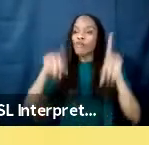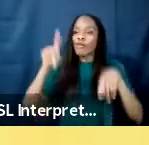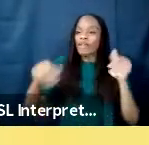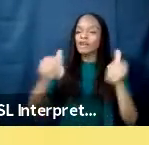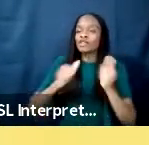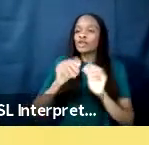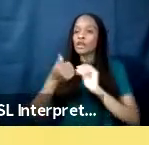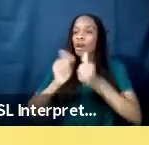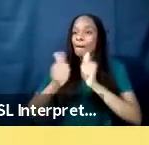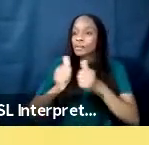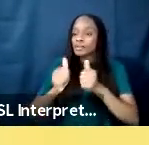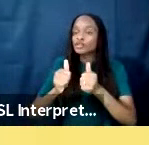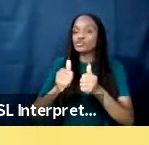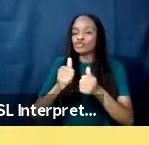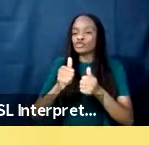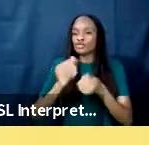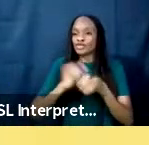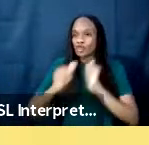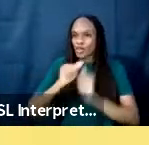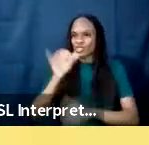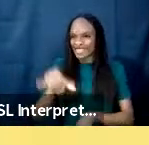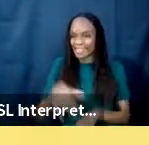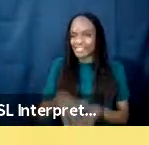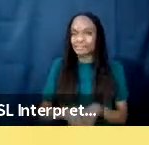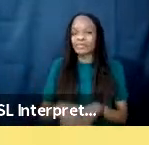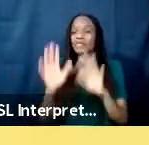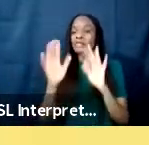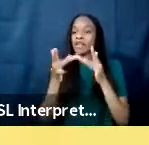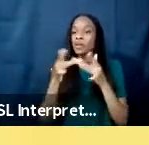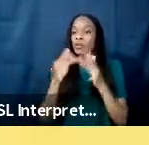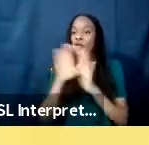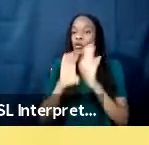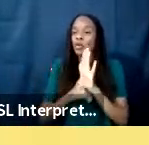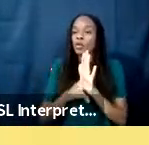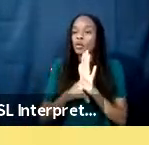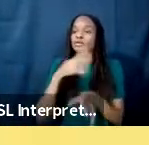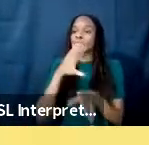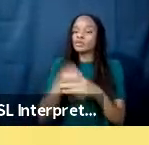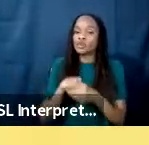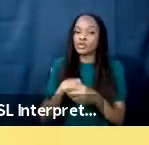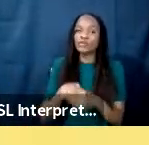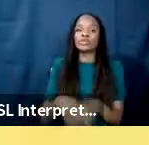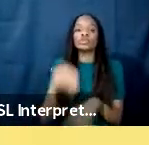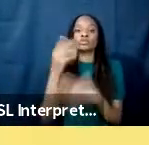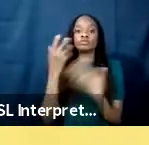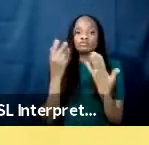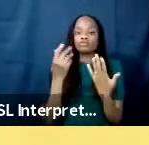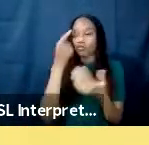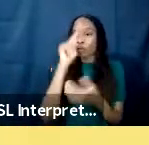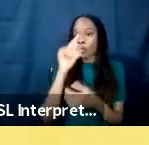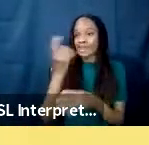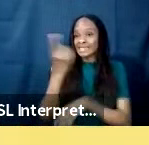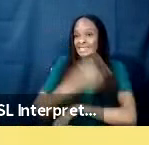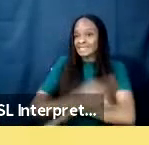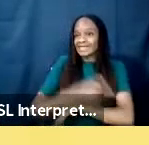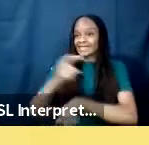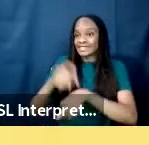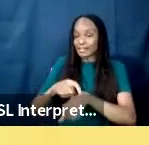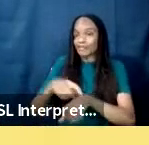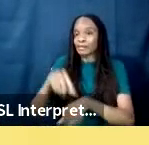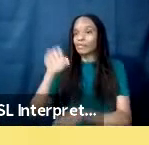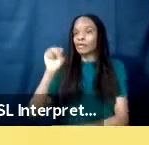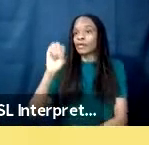competition shows, that sort of thing. The network code also incorporates the provisions for daytime serials, which we all know as soap